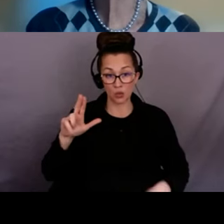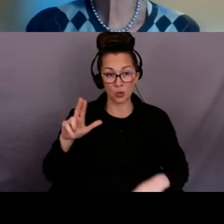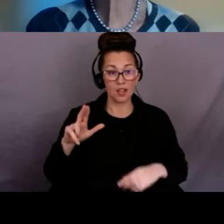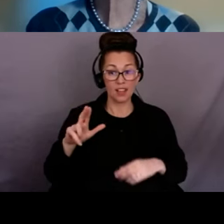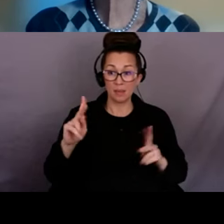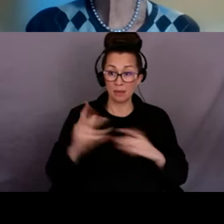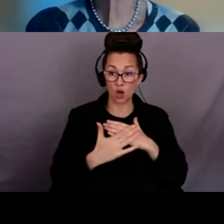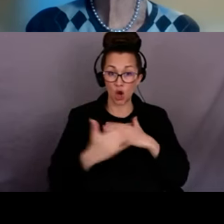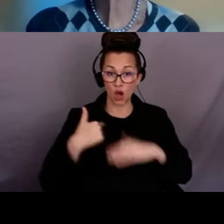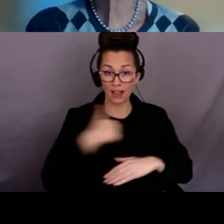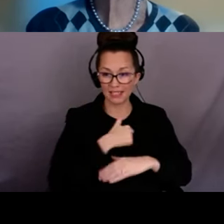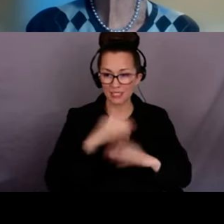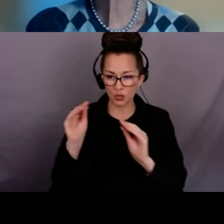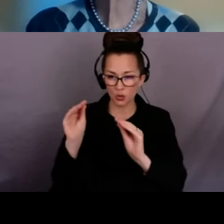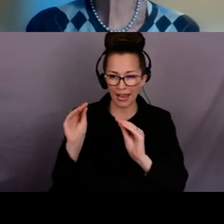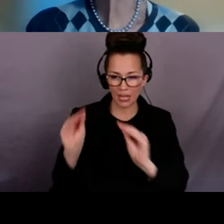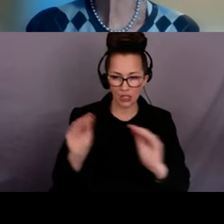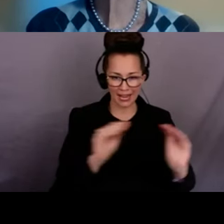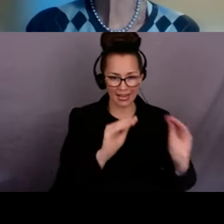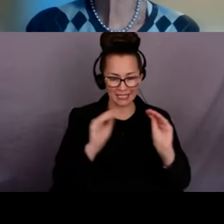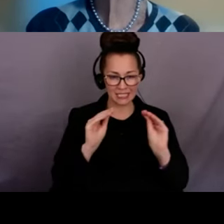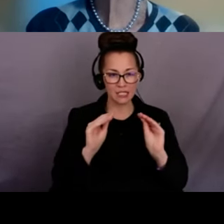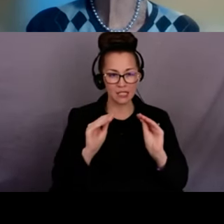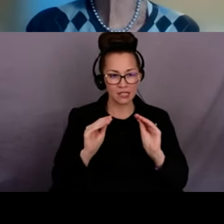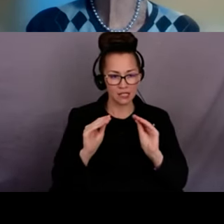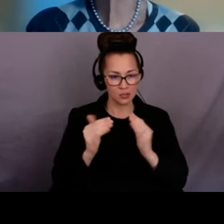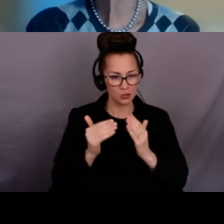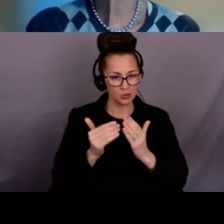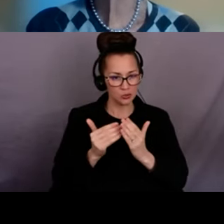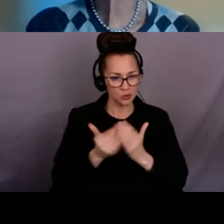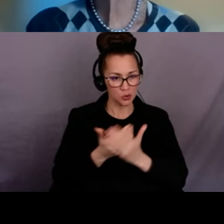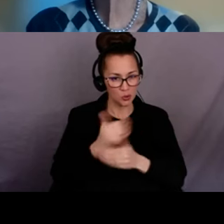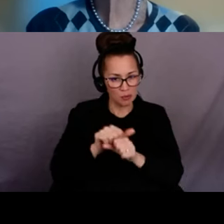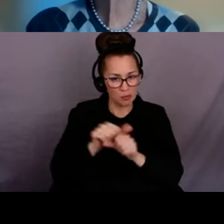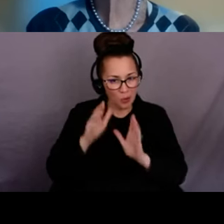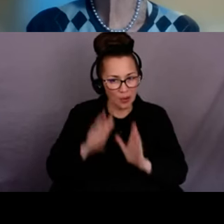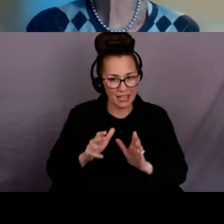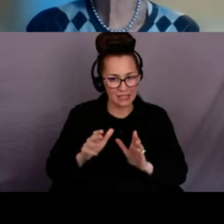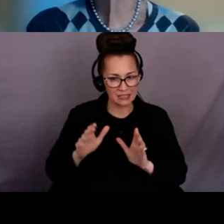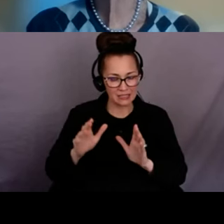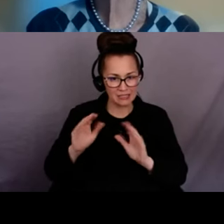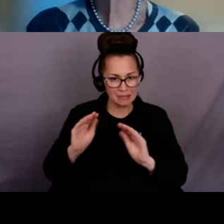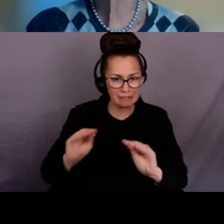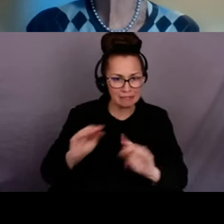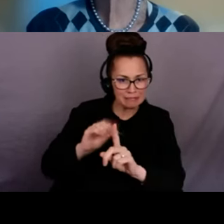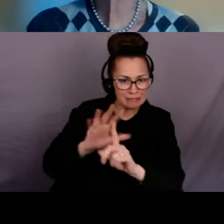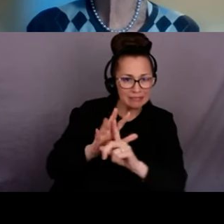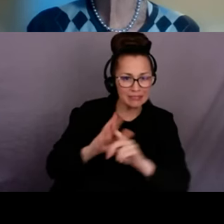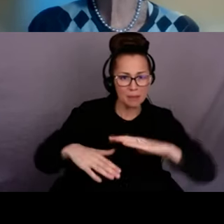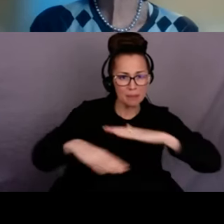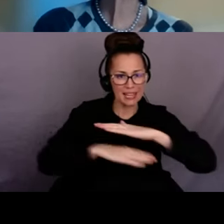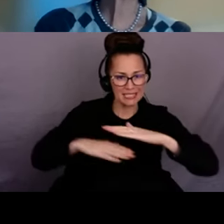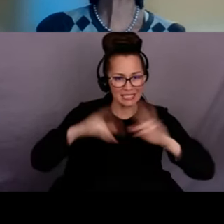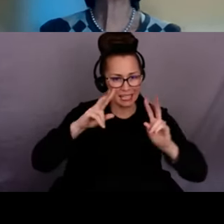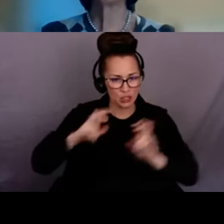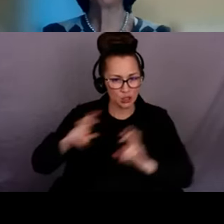new state employees and private provider agencies and their employees, including the care coordinators, on basic issues that